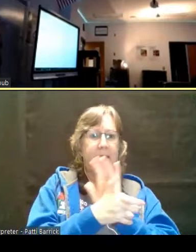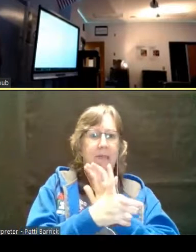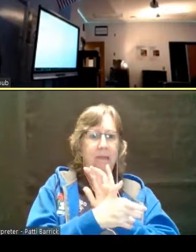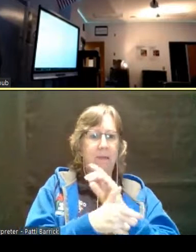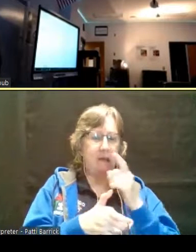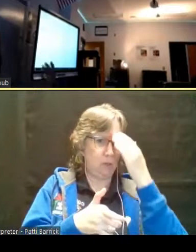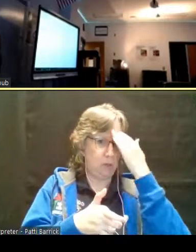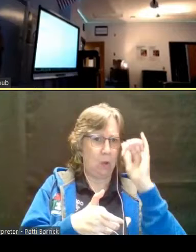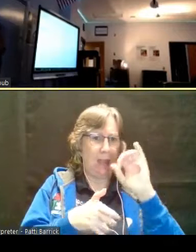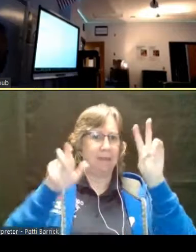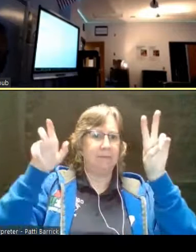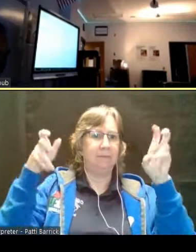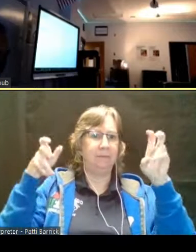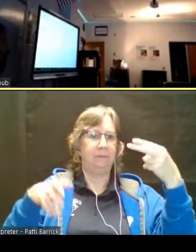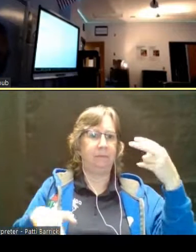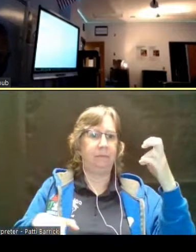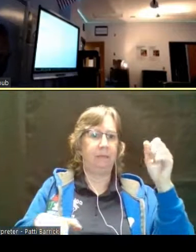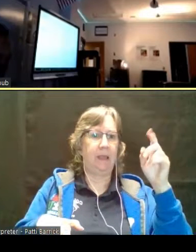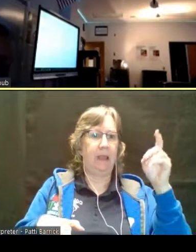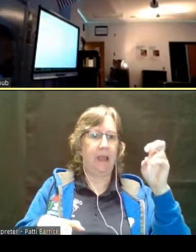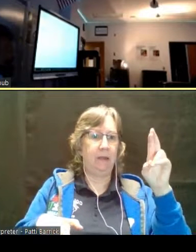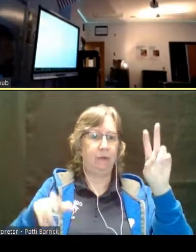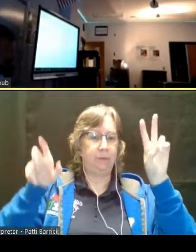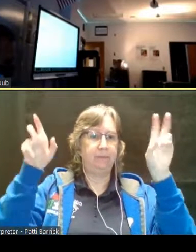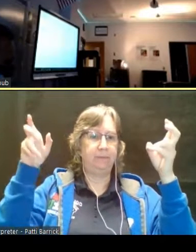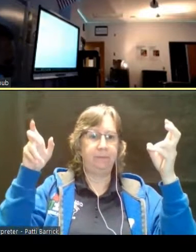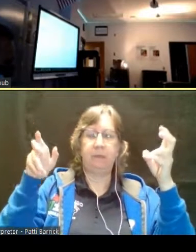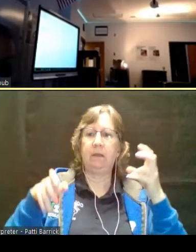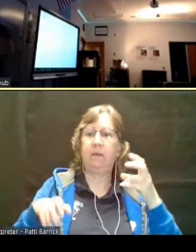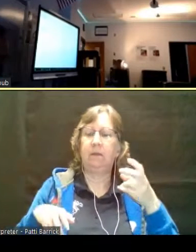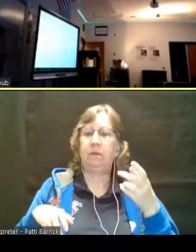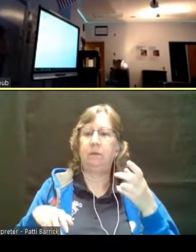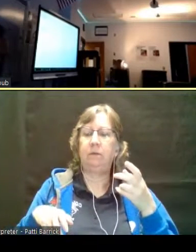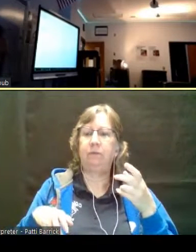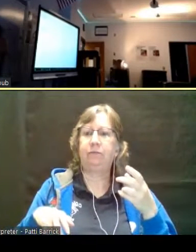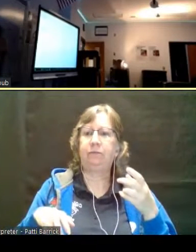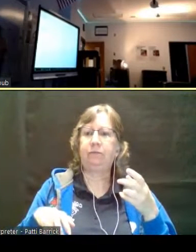header, right? So documents will have header. So the tag for that